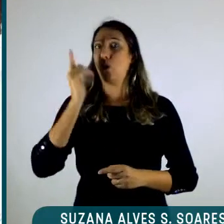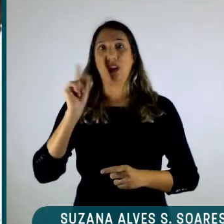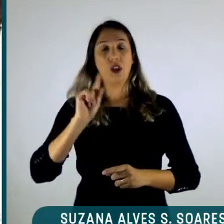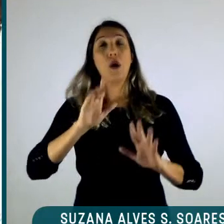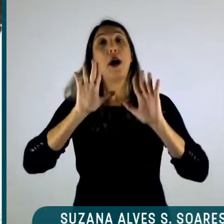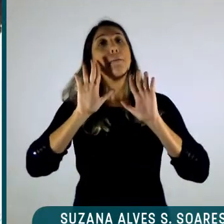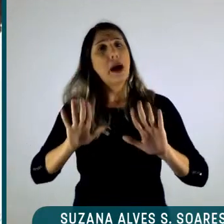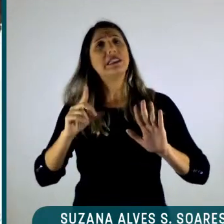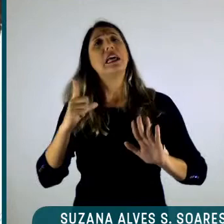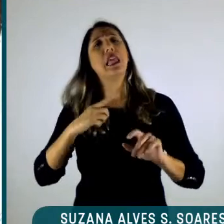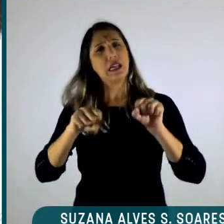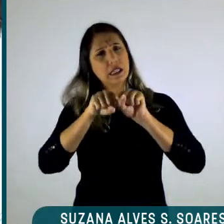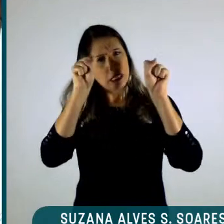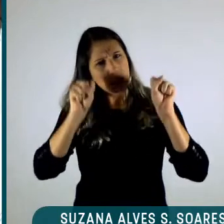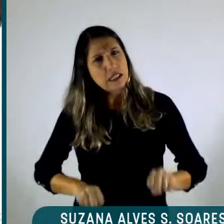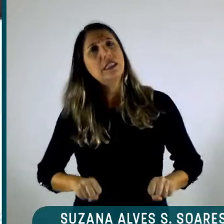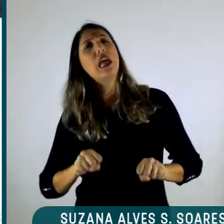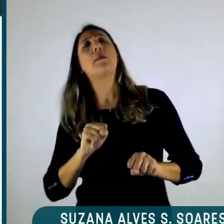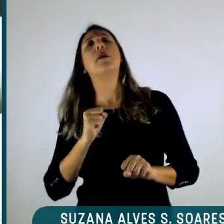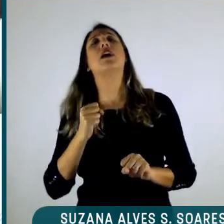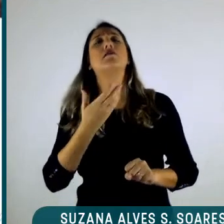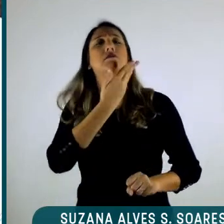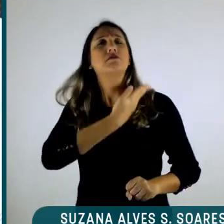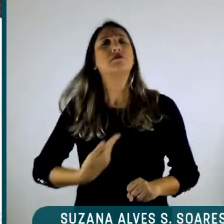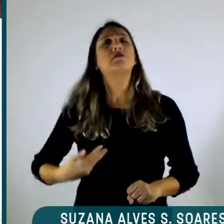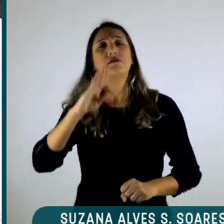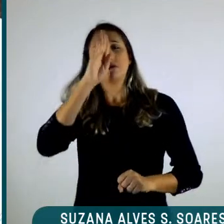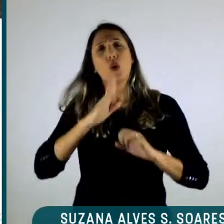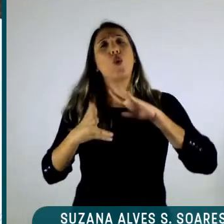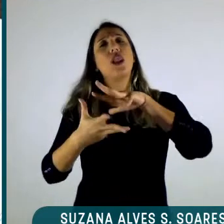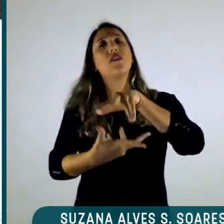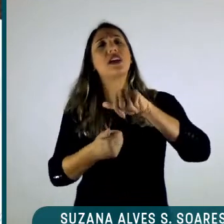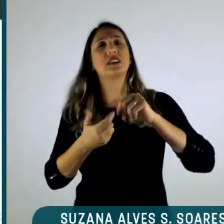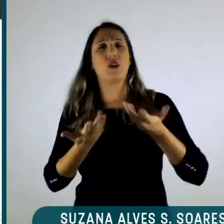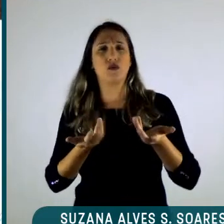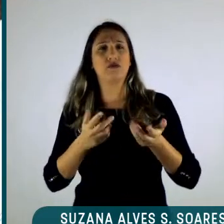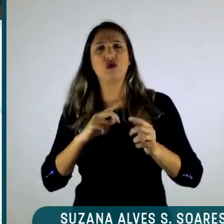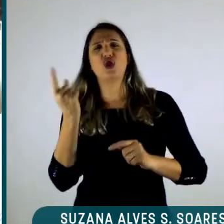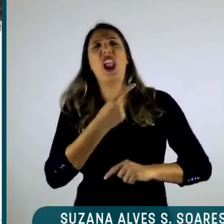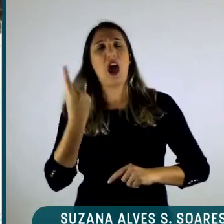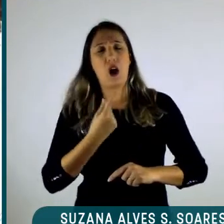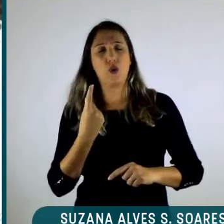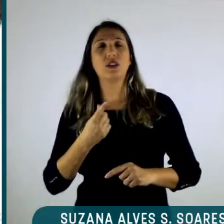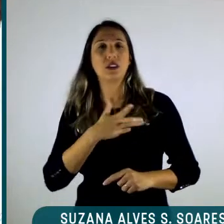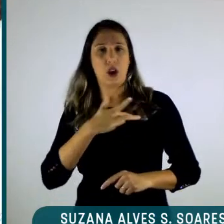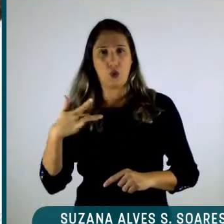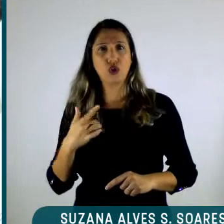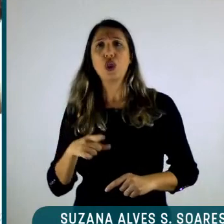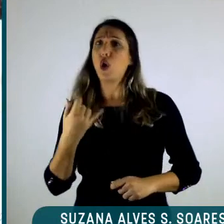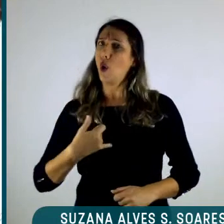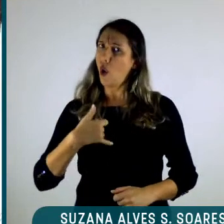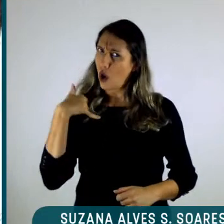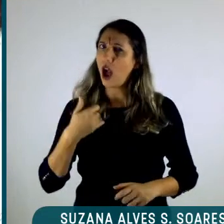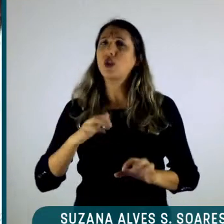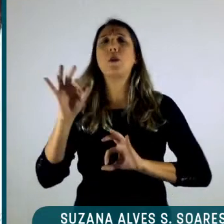capitalist country in the world that is an average income country that